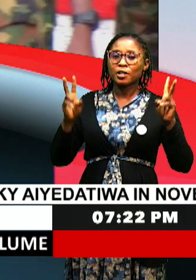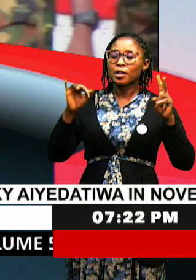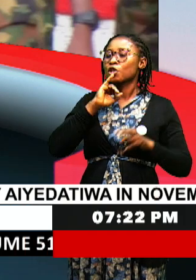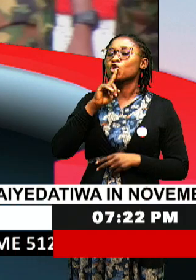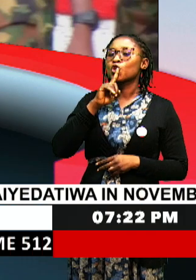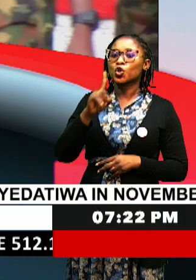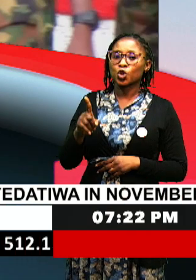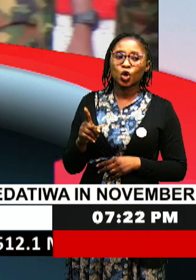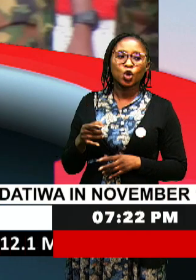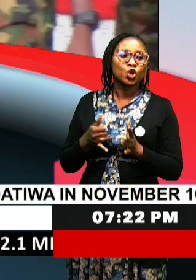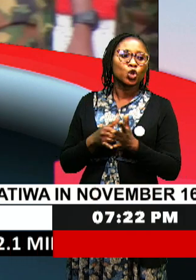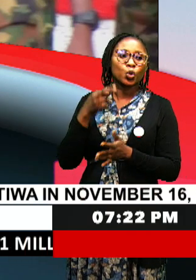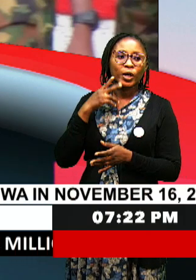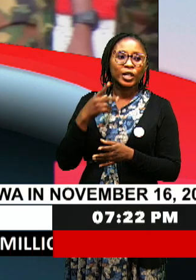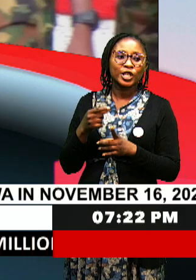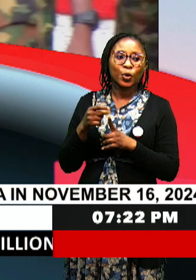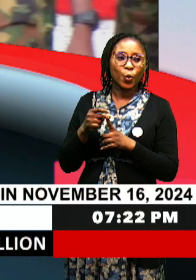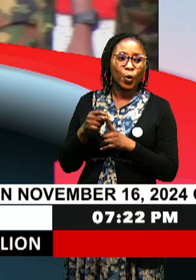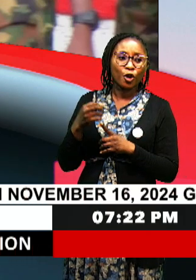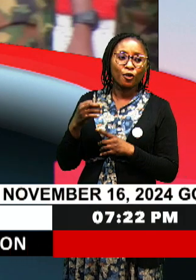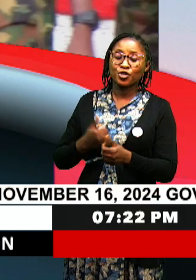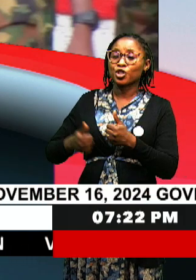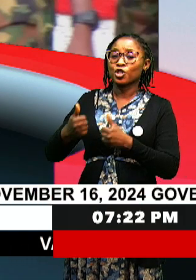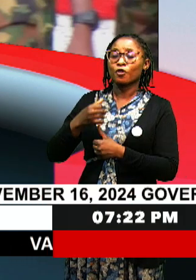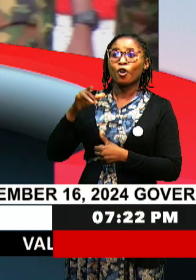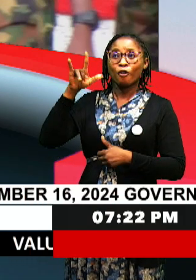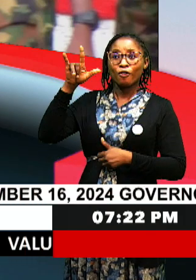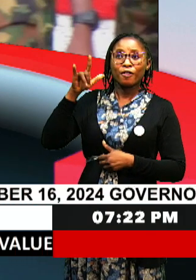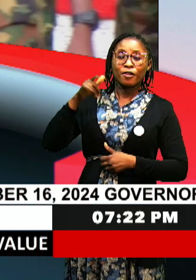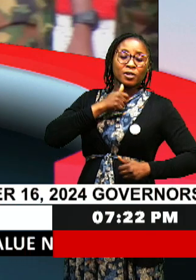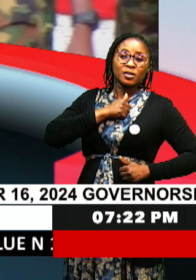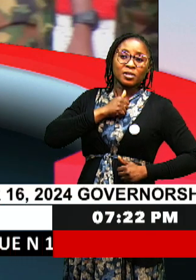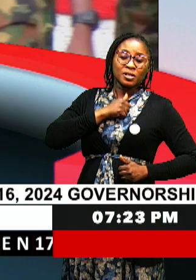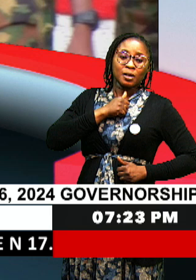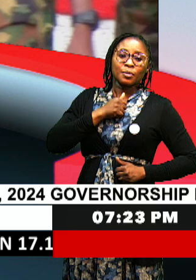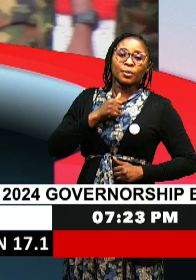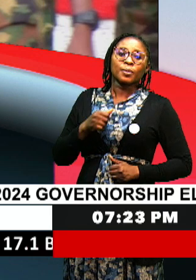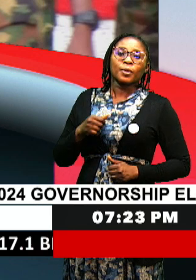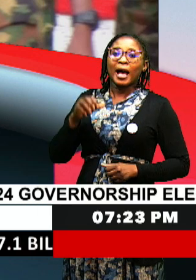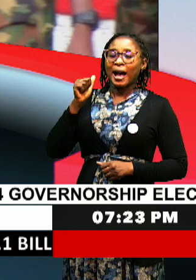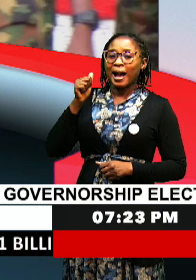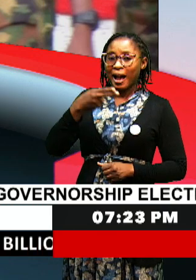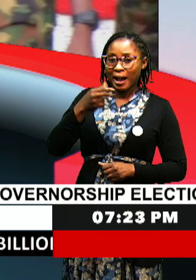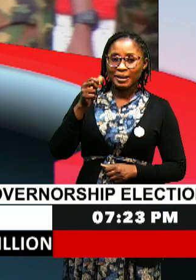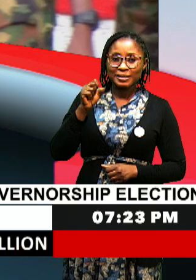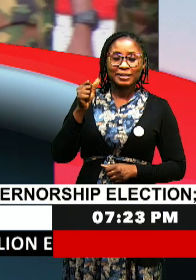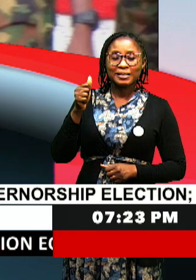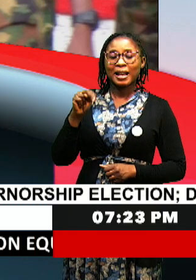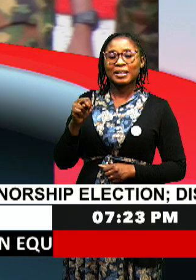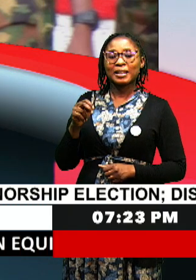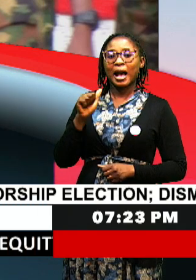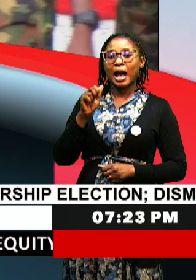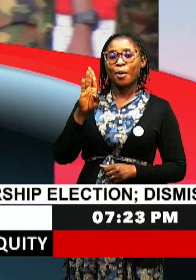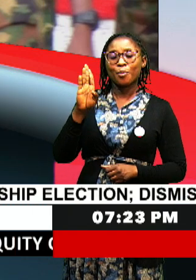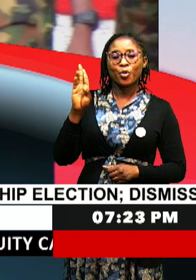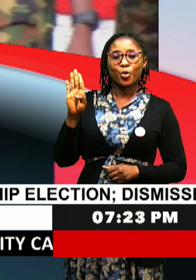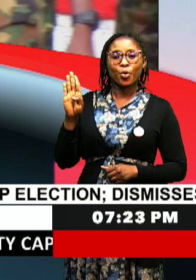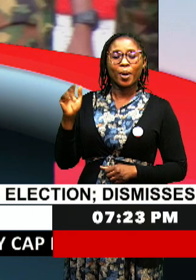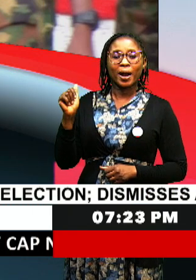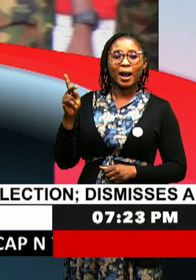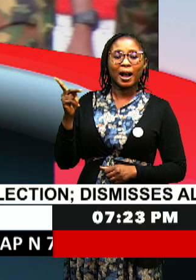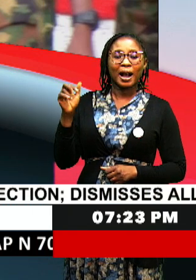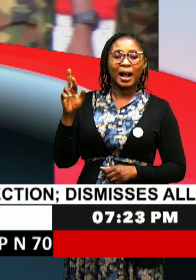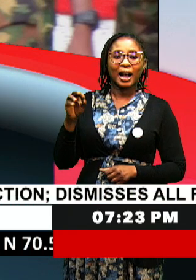certain. Those were the lines of the Chief of the Air Staff, Air Marshal Hassan Abubakar, to personnel at the second quarter